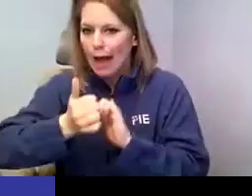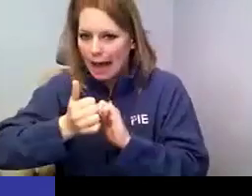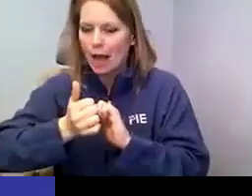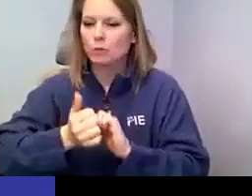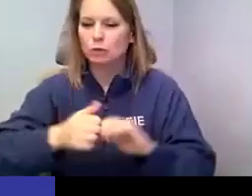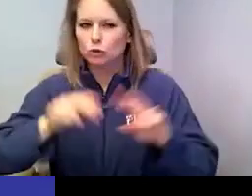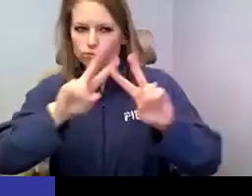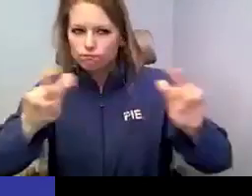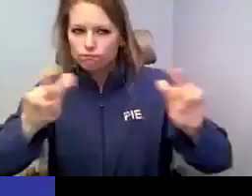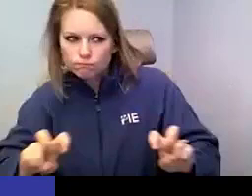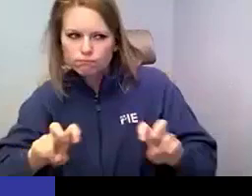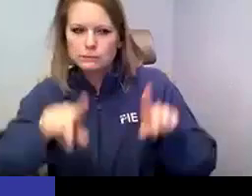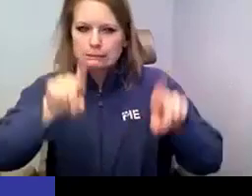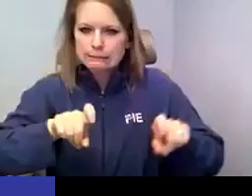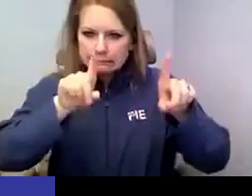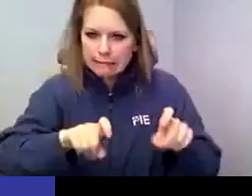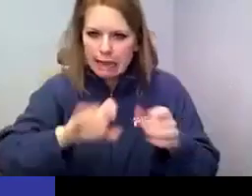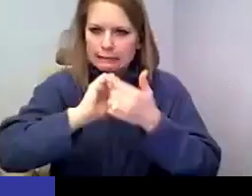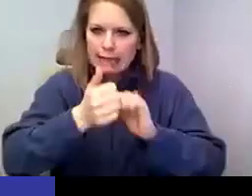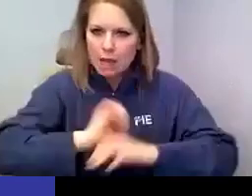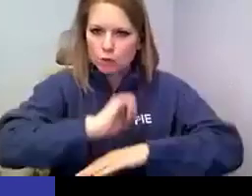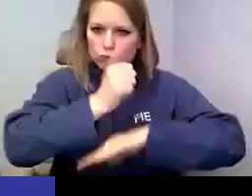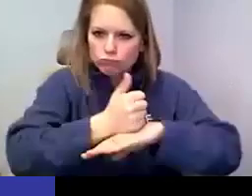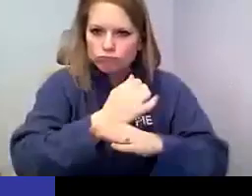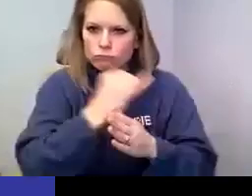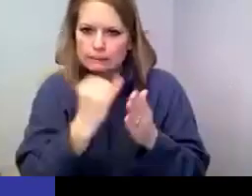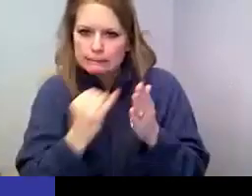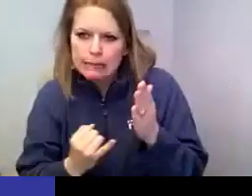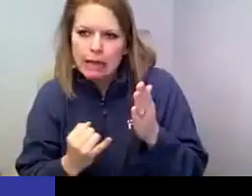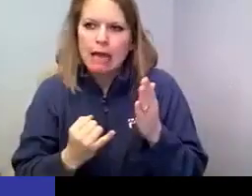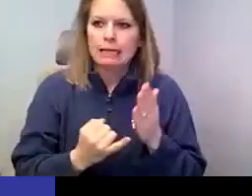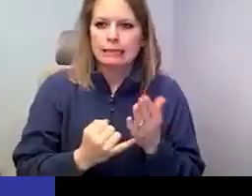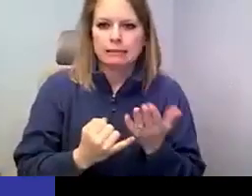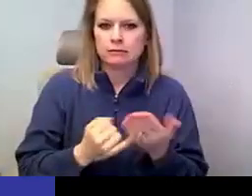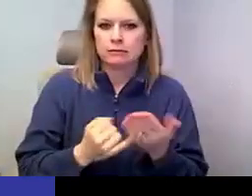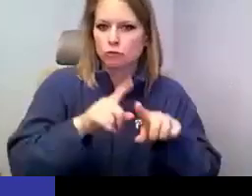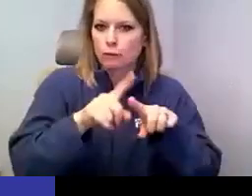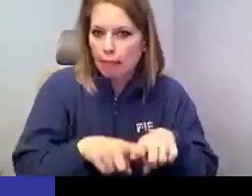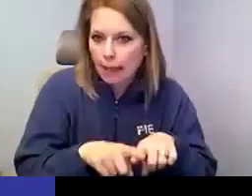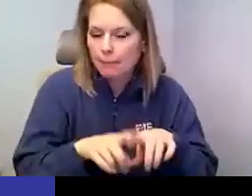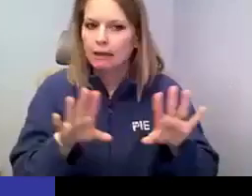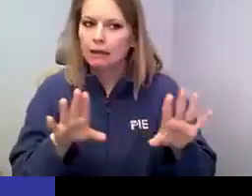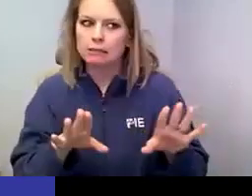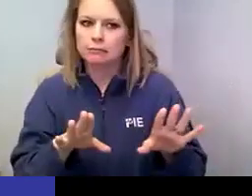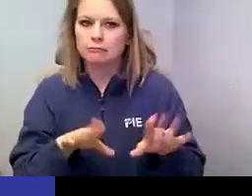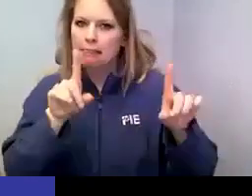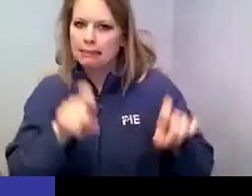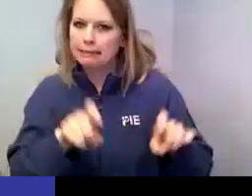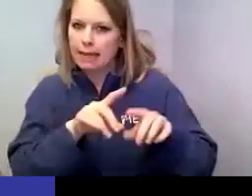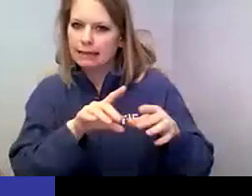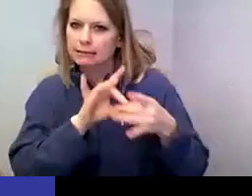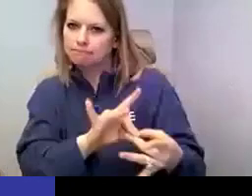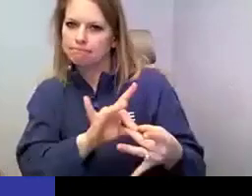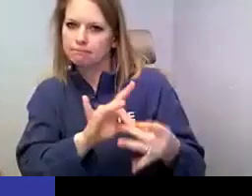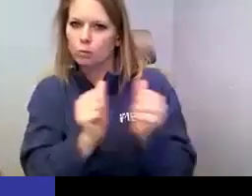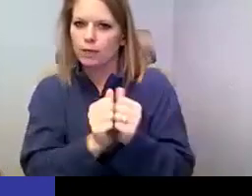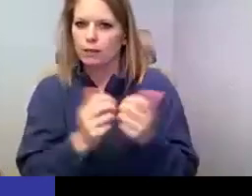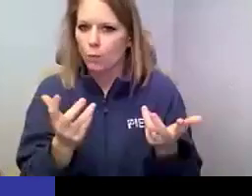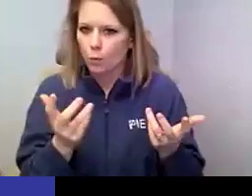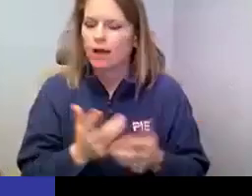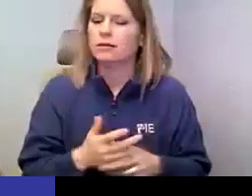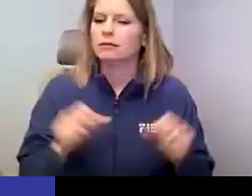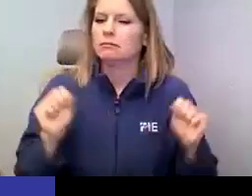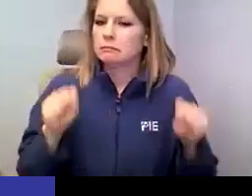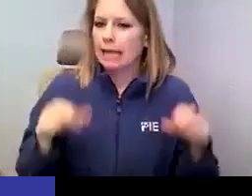and validity data and all those things, and who the test was normed on, and should be able to help the team sort of wade